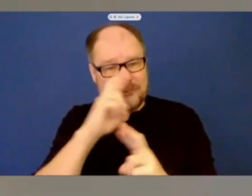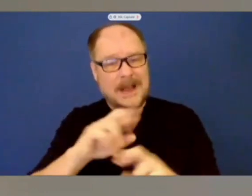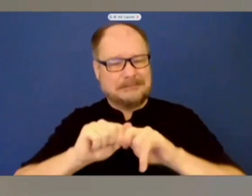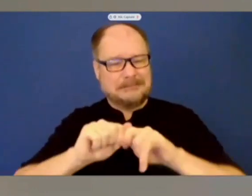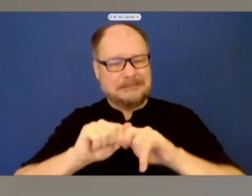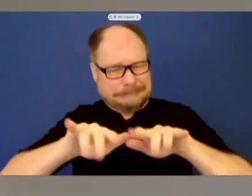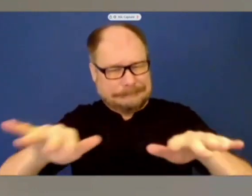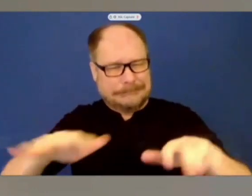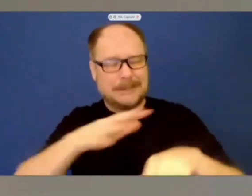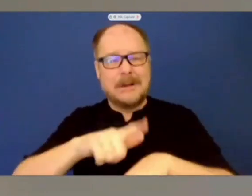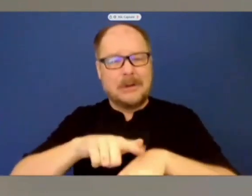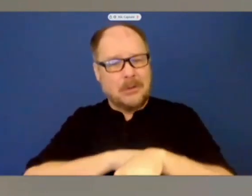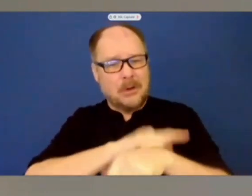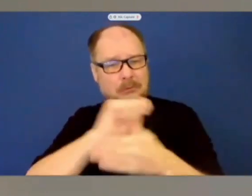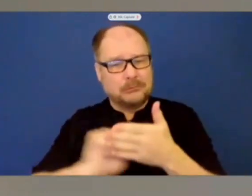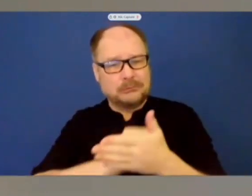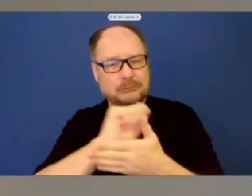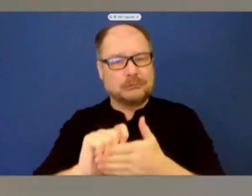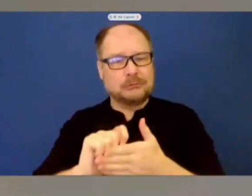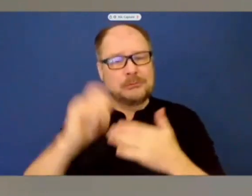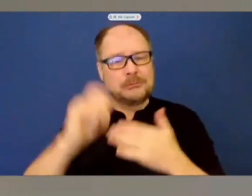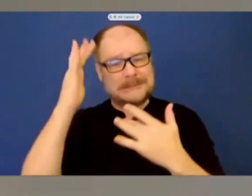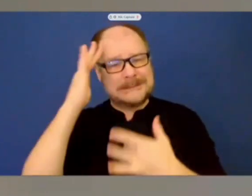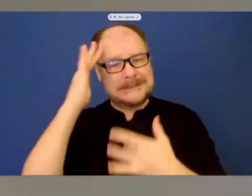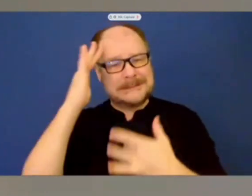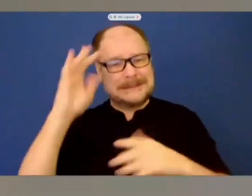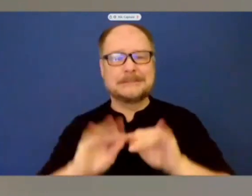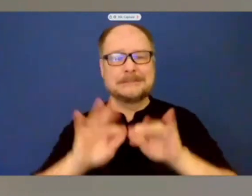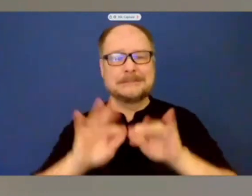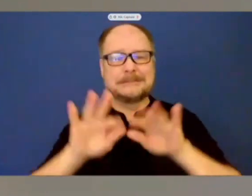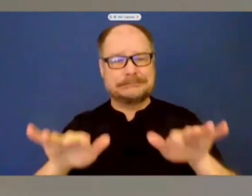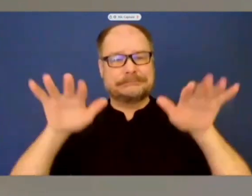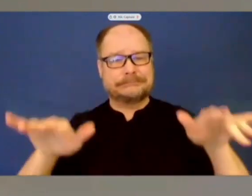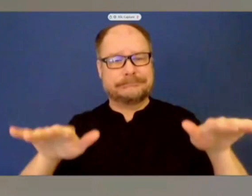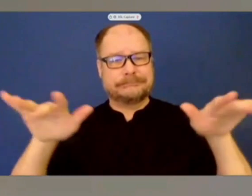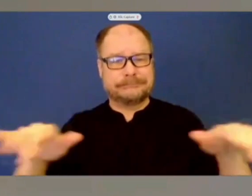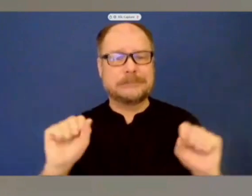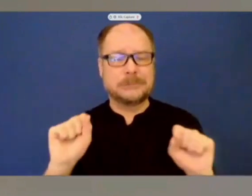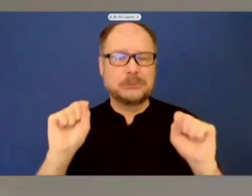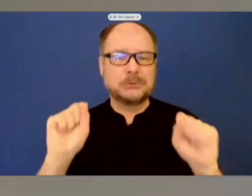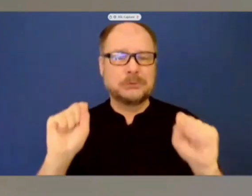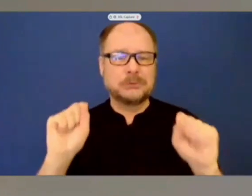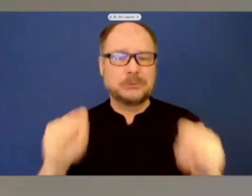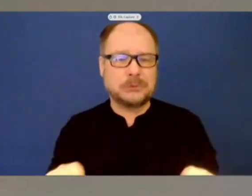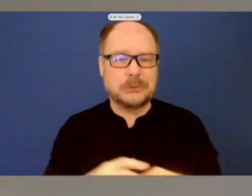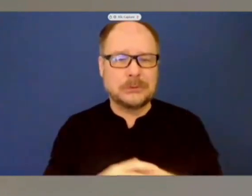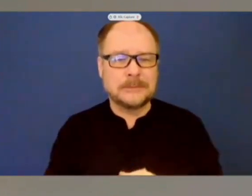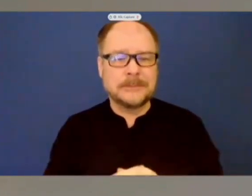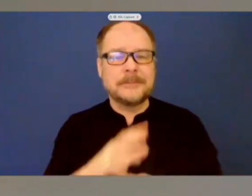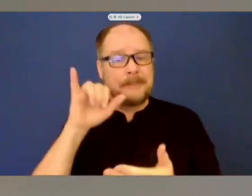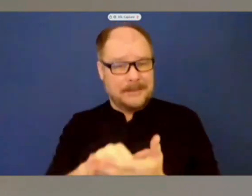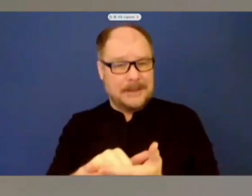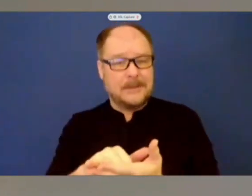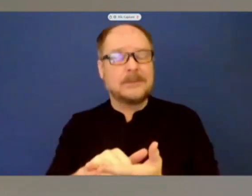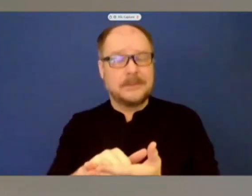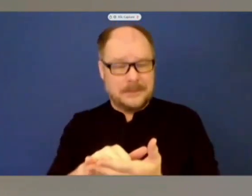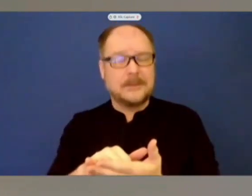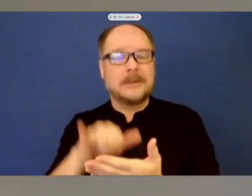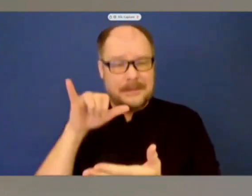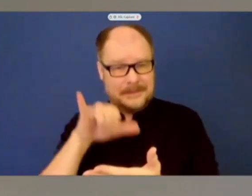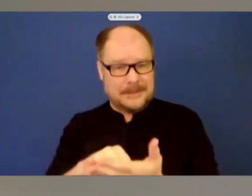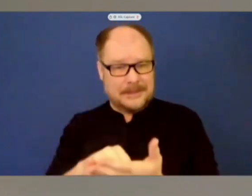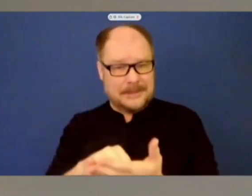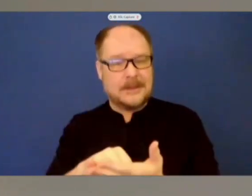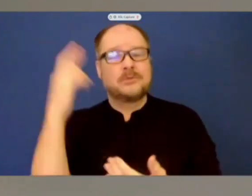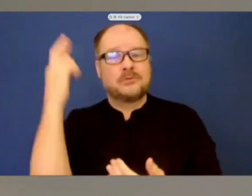long-term threat to the community surrounding the site from a public health perspective. And that was the factor that